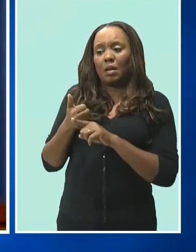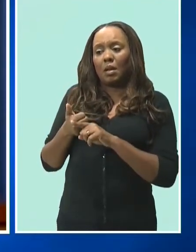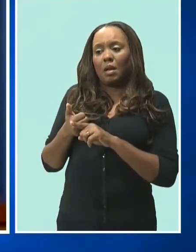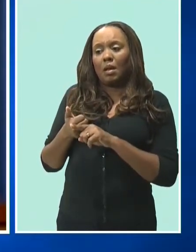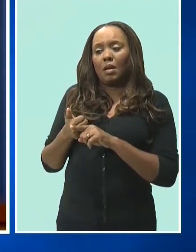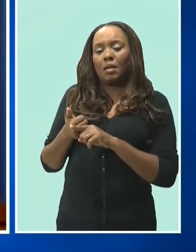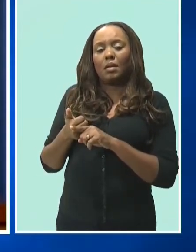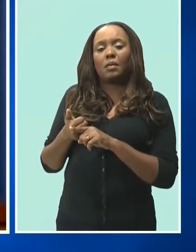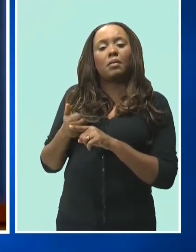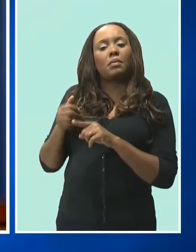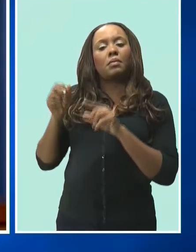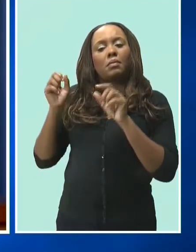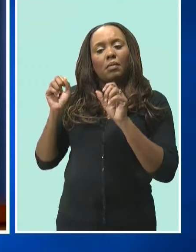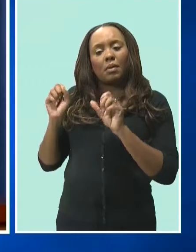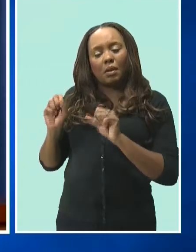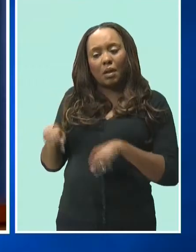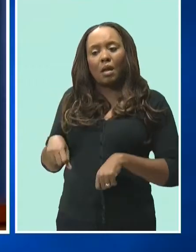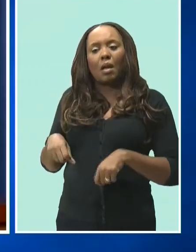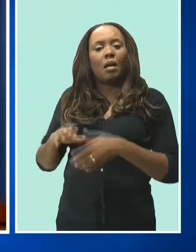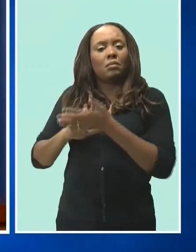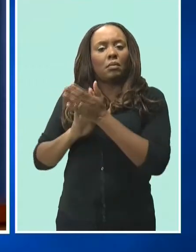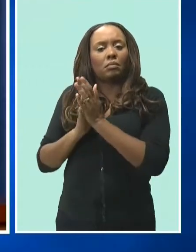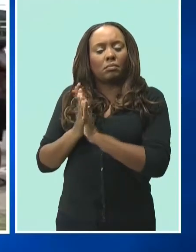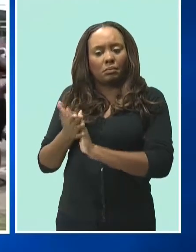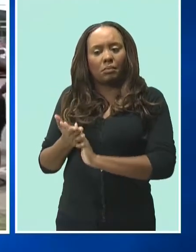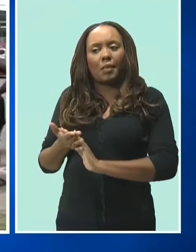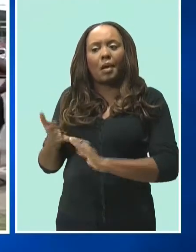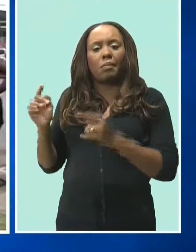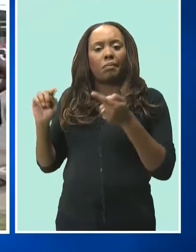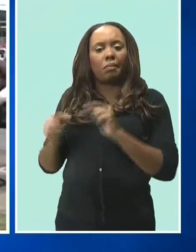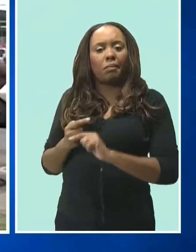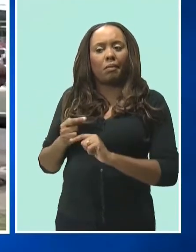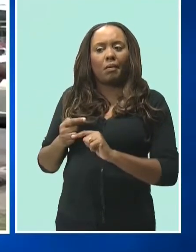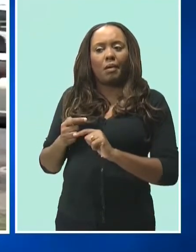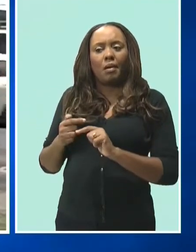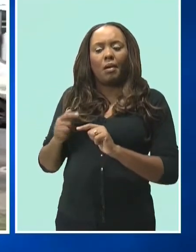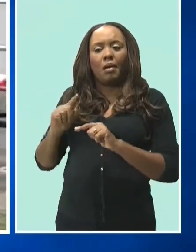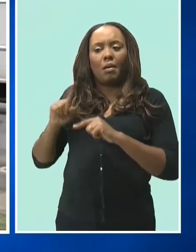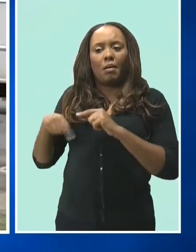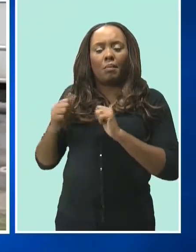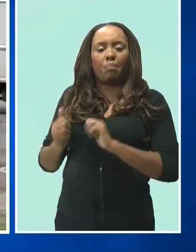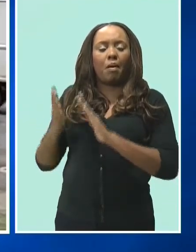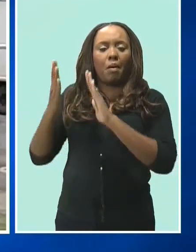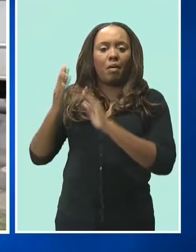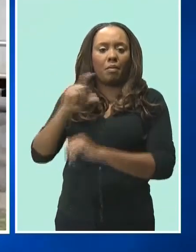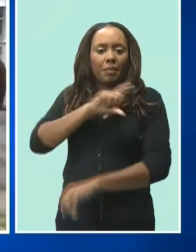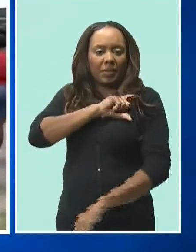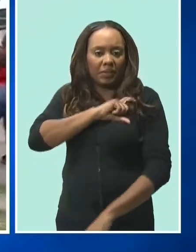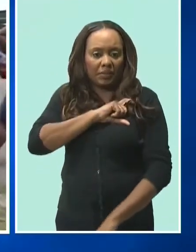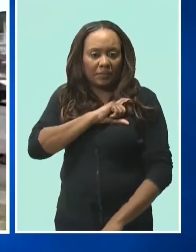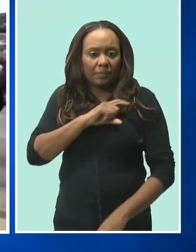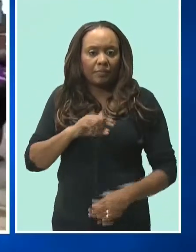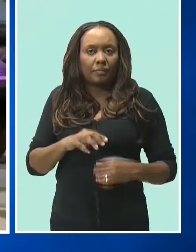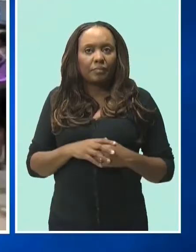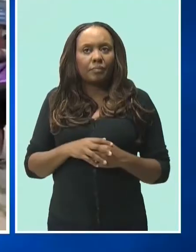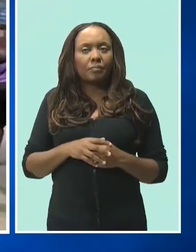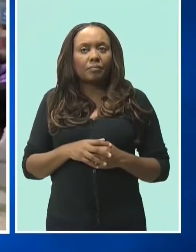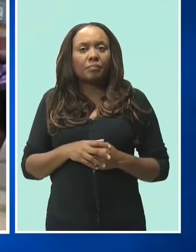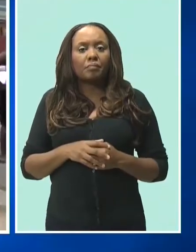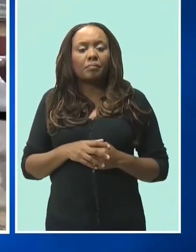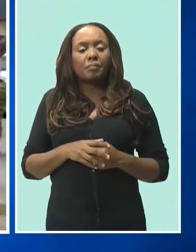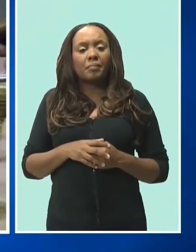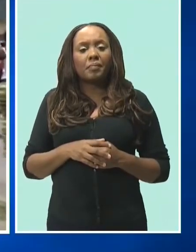way with respect to law enforcement. The Prime Minister also said that what appeared to have